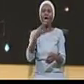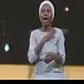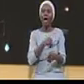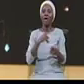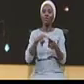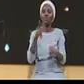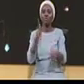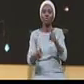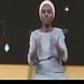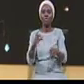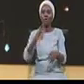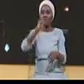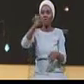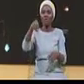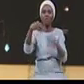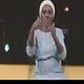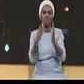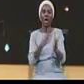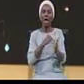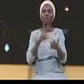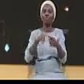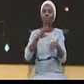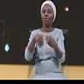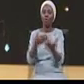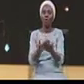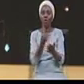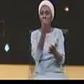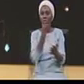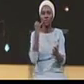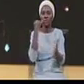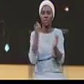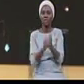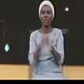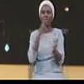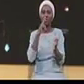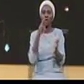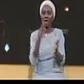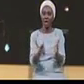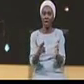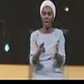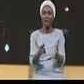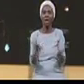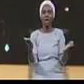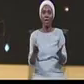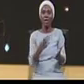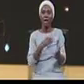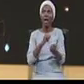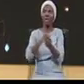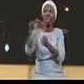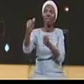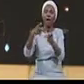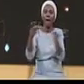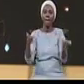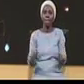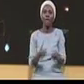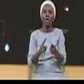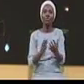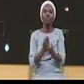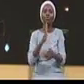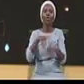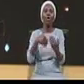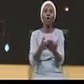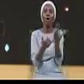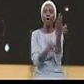and unto all Israel that are near and that are far off through all the